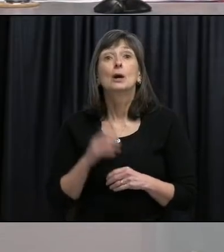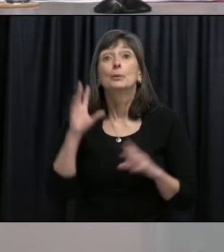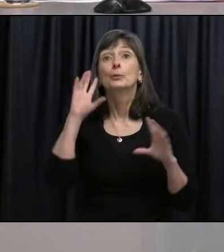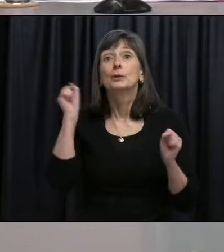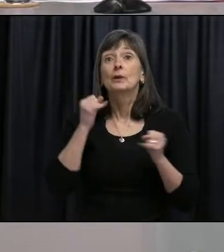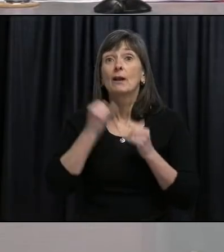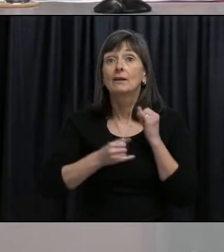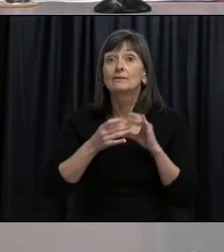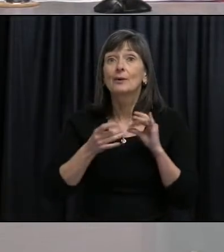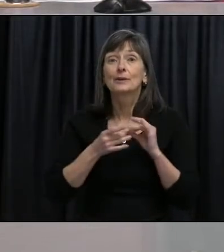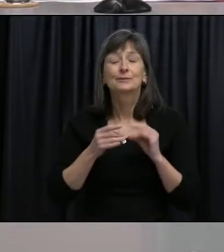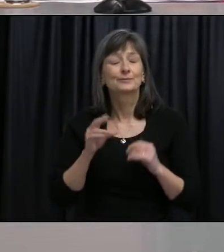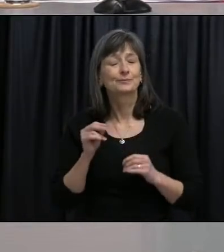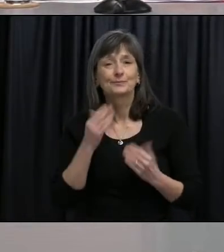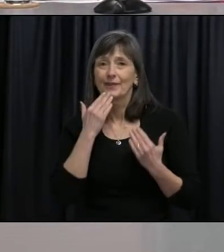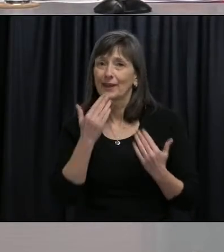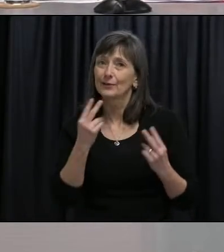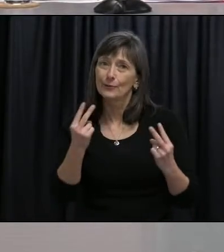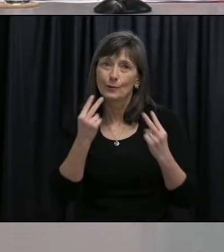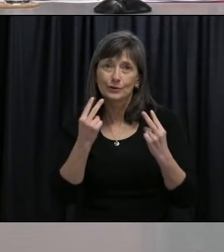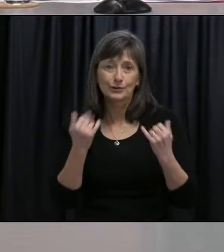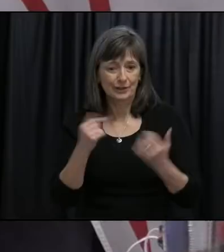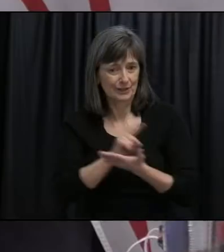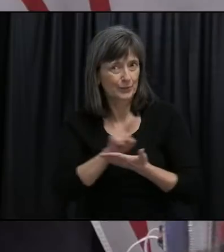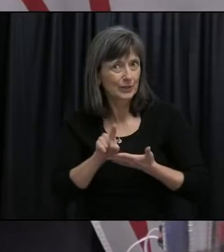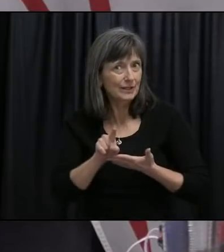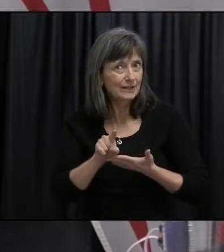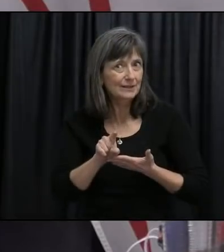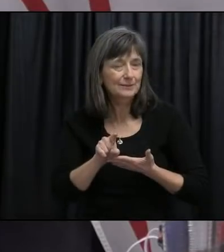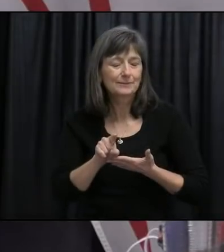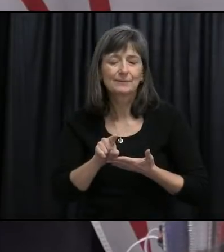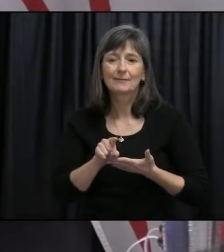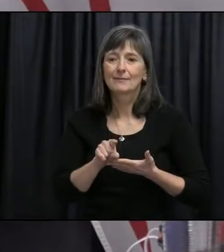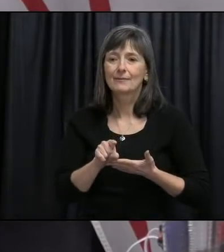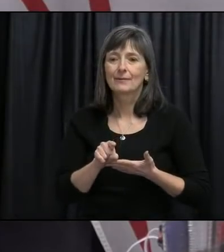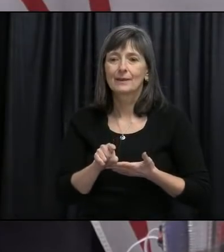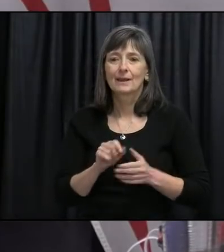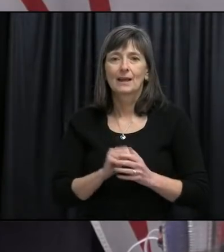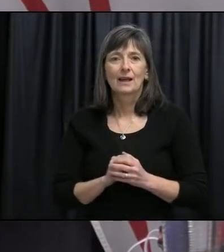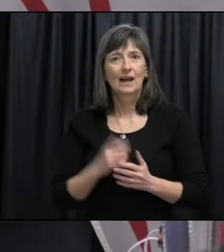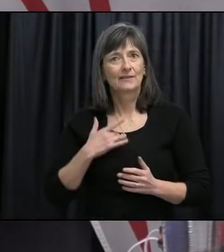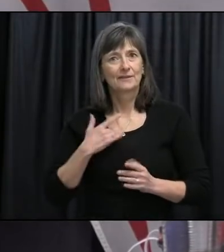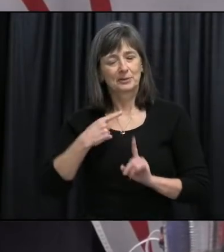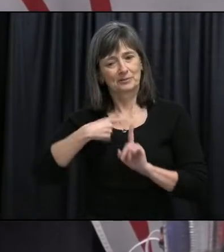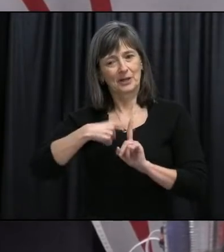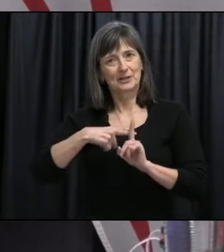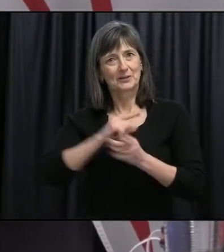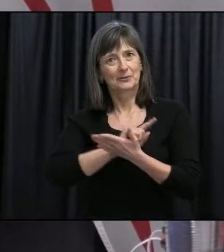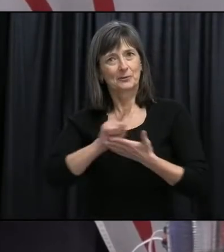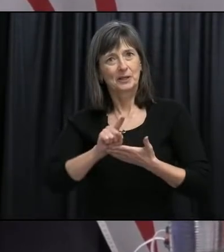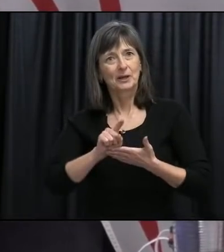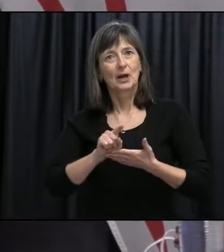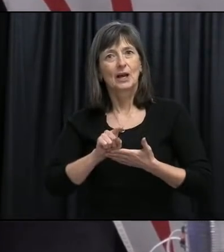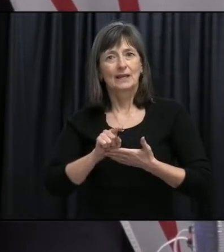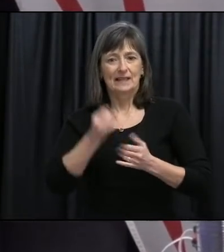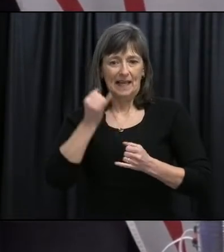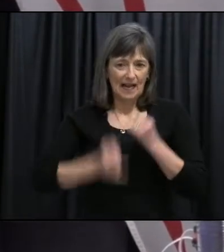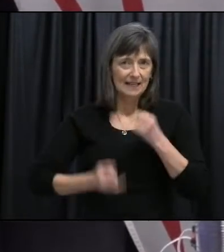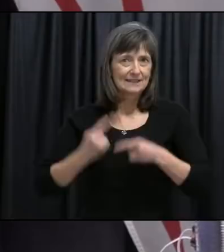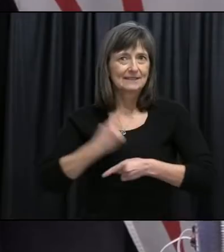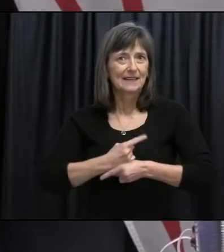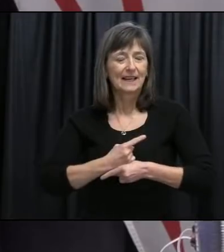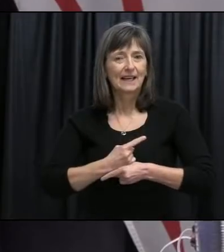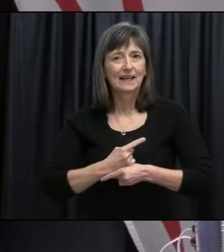Well, certainly thank you all for joining us this week. It's the end of, I think, was a pretty positive, optimistic week as we continue to